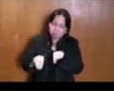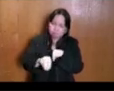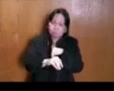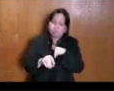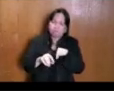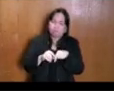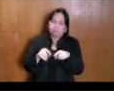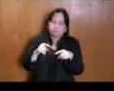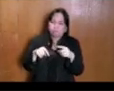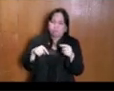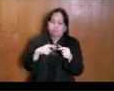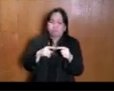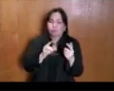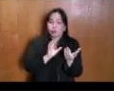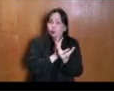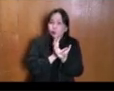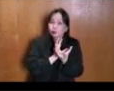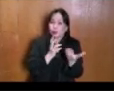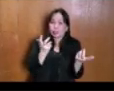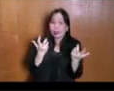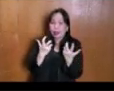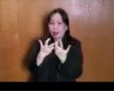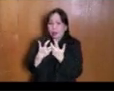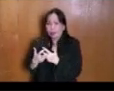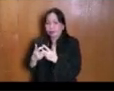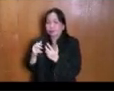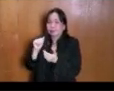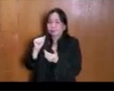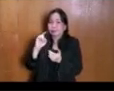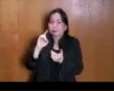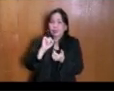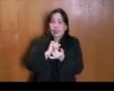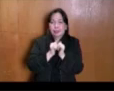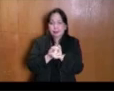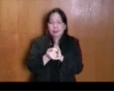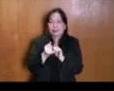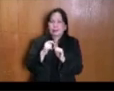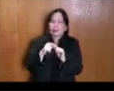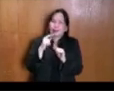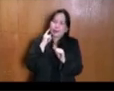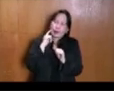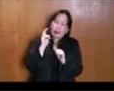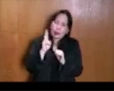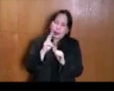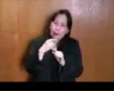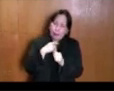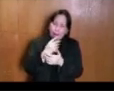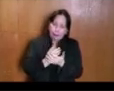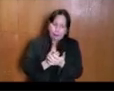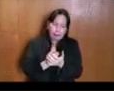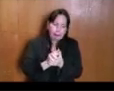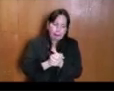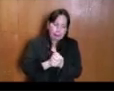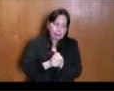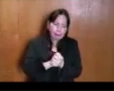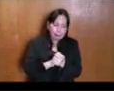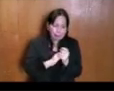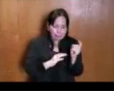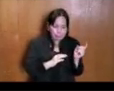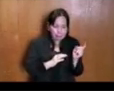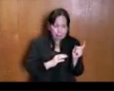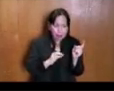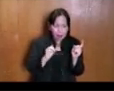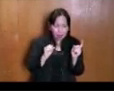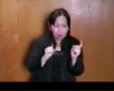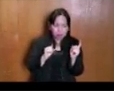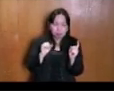In terms of societal adaptation, there are a number of different applications. I just listed a few here. So, for example, it can be used